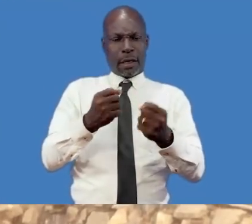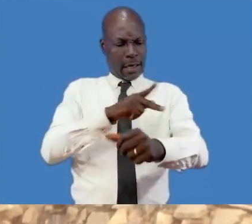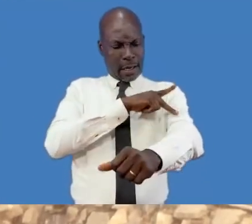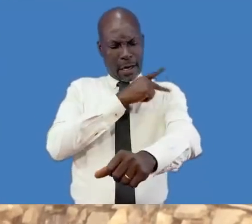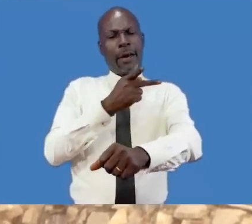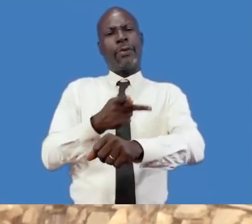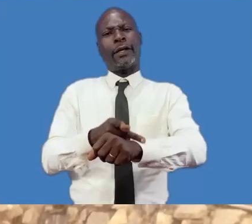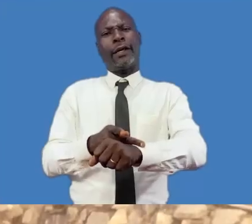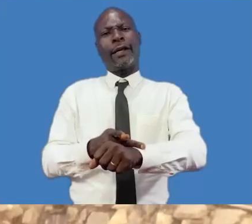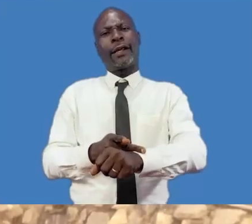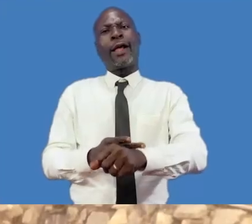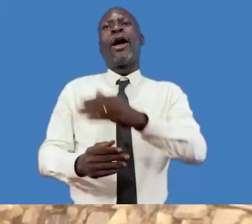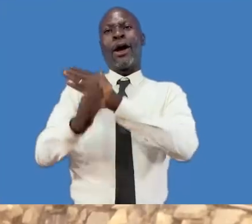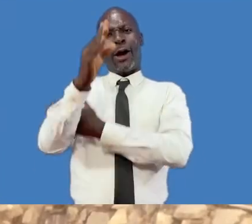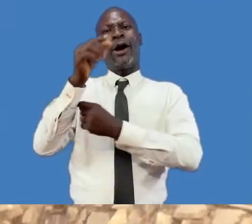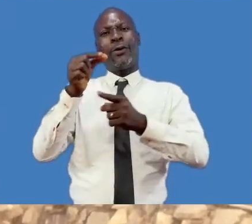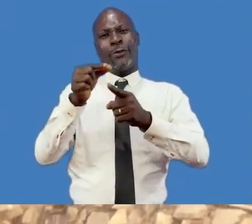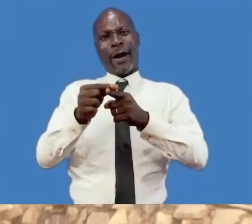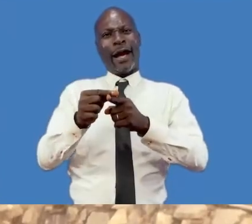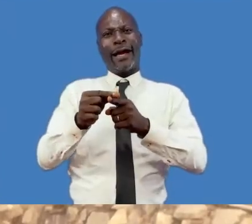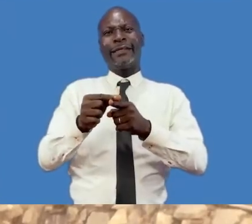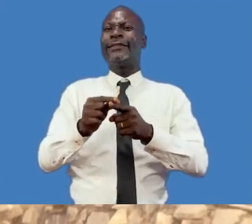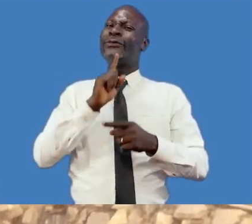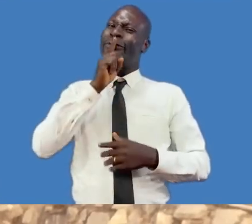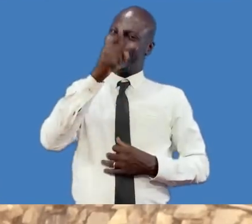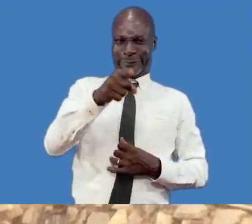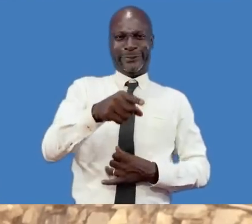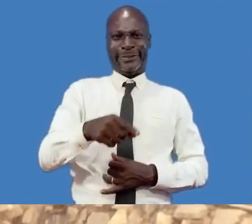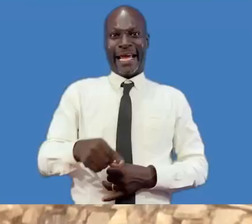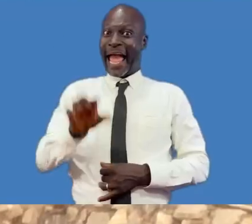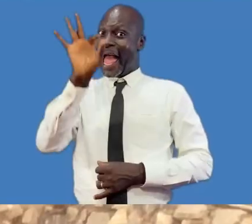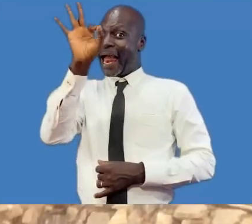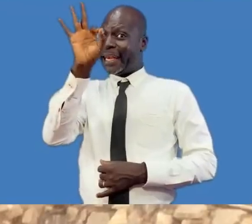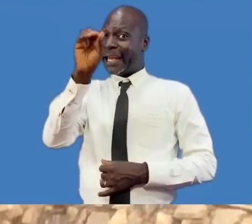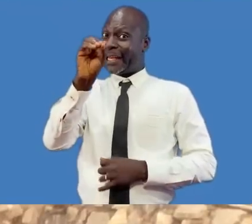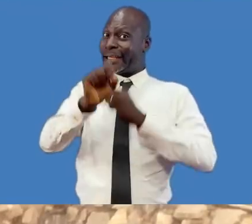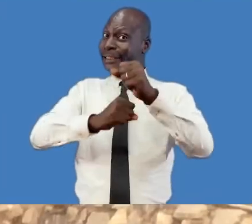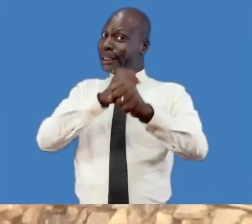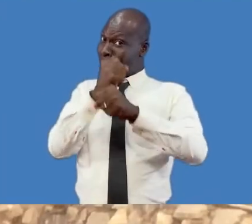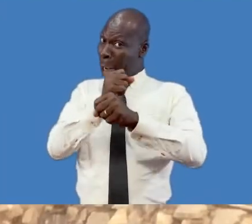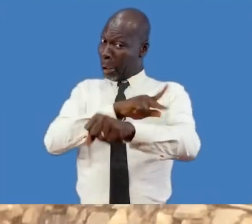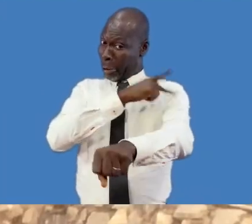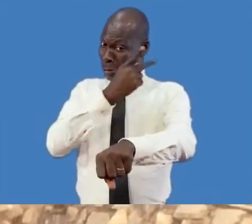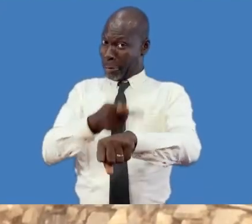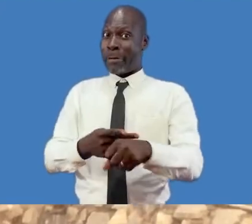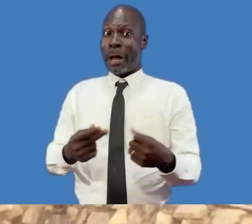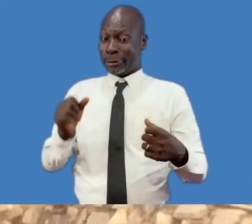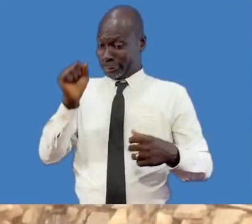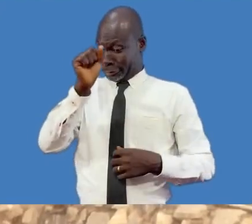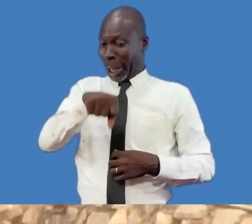ye onya me kana samo a fa wo hoto so onya me nya nipa odofo a wutie me ane wadi